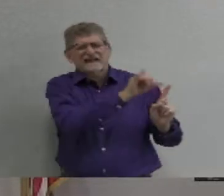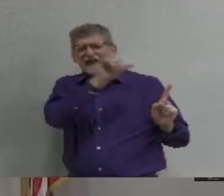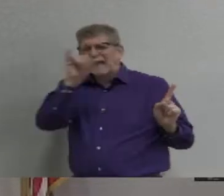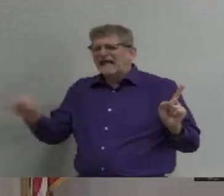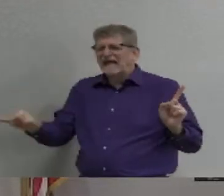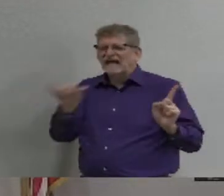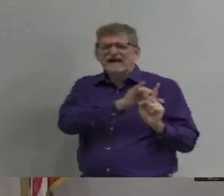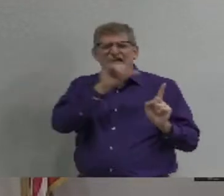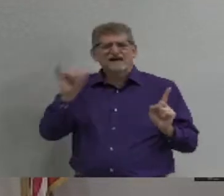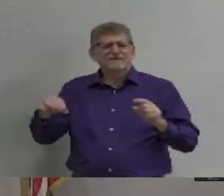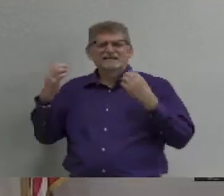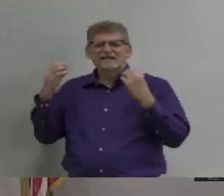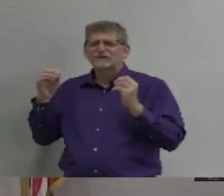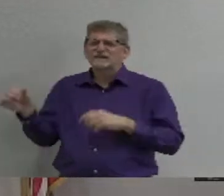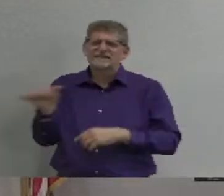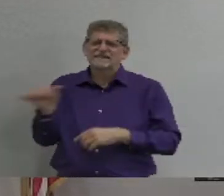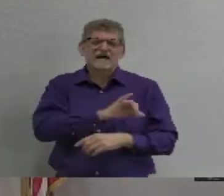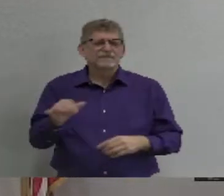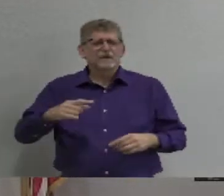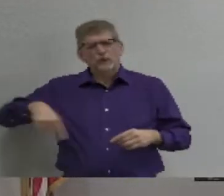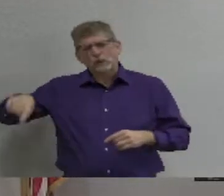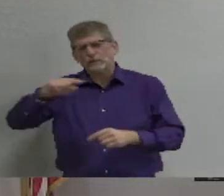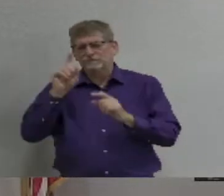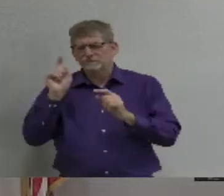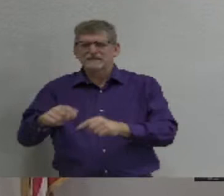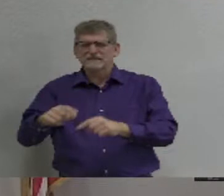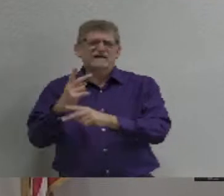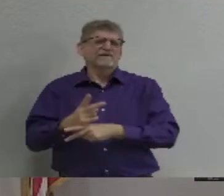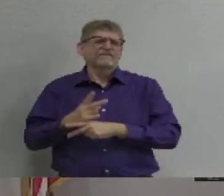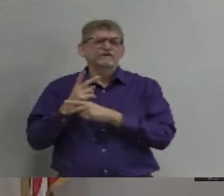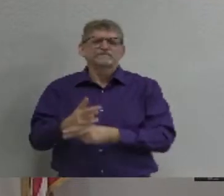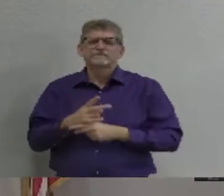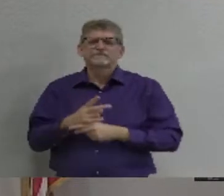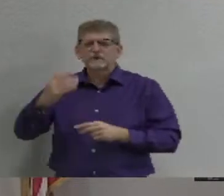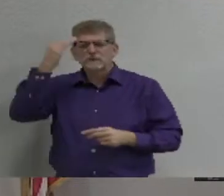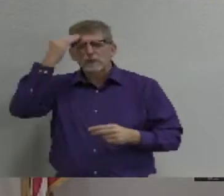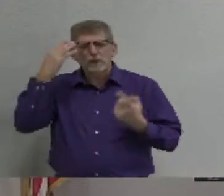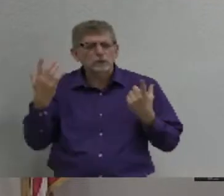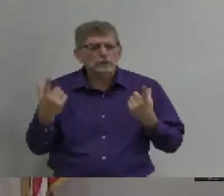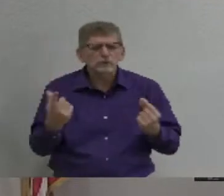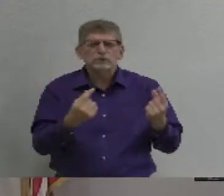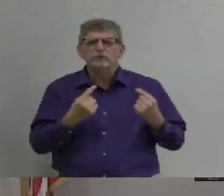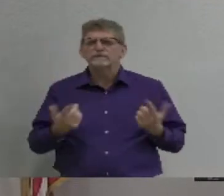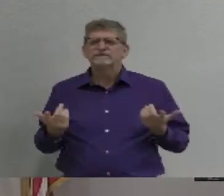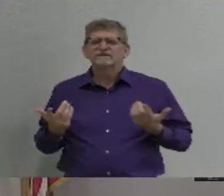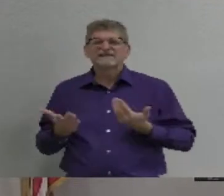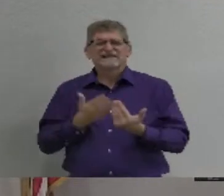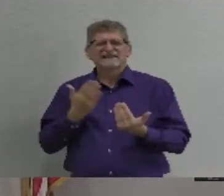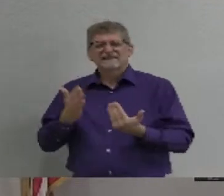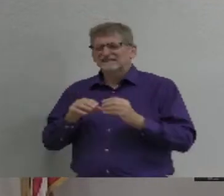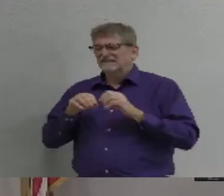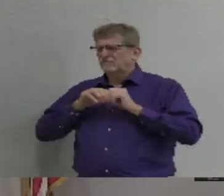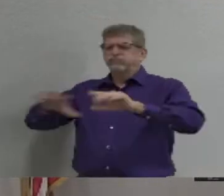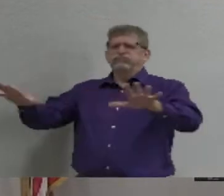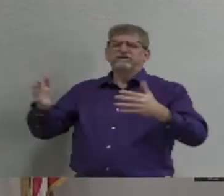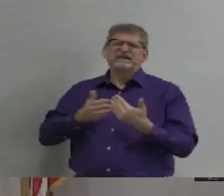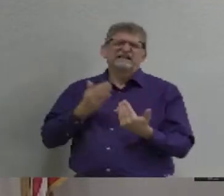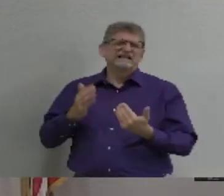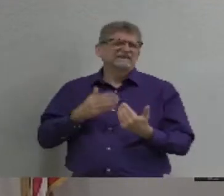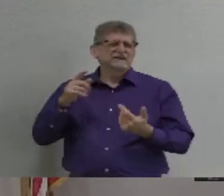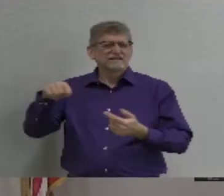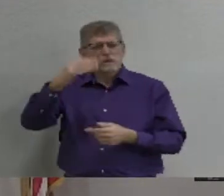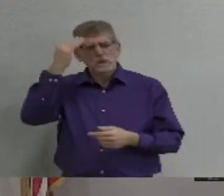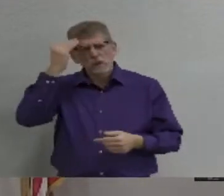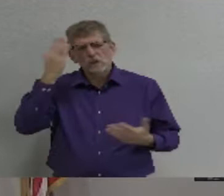very cautious about this and aware of how easily the coronavirus spreads, even in